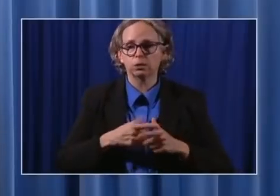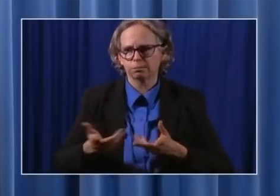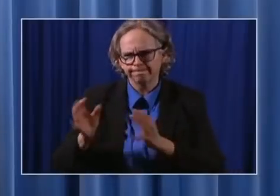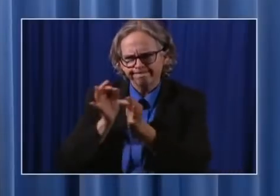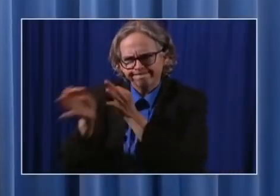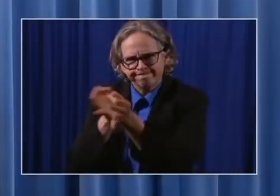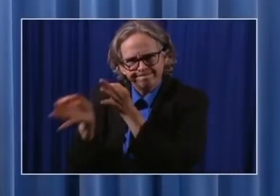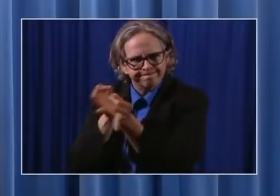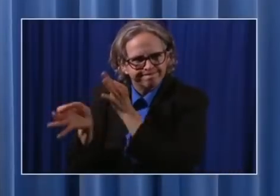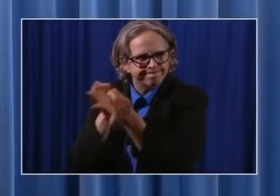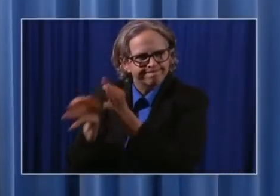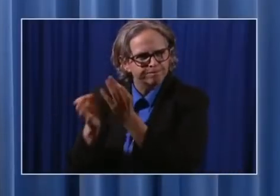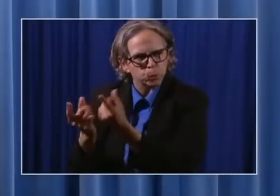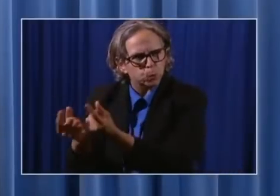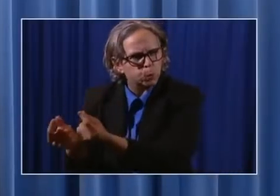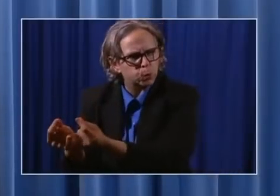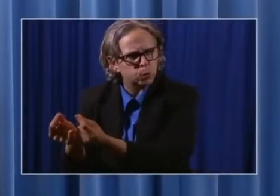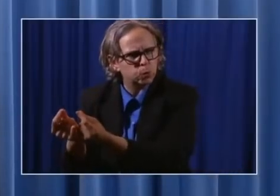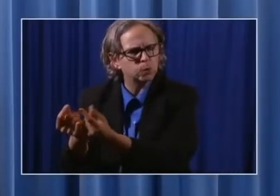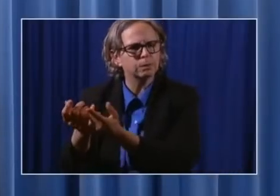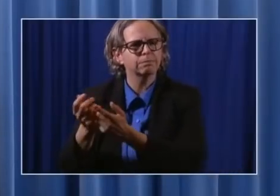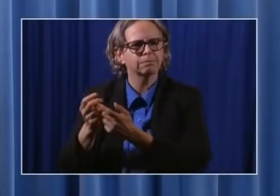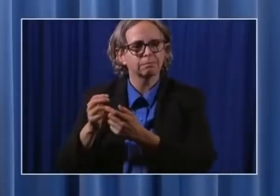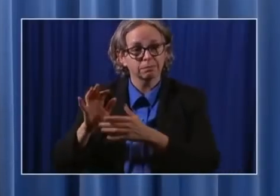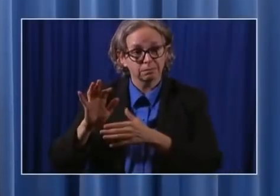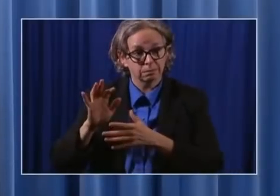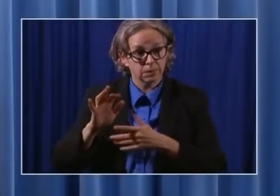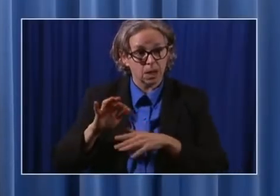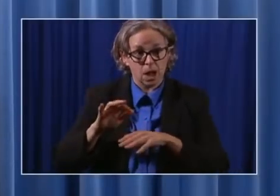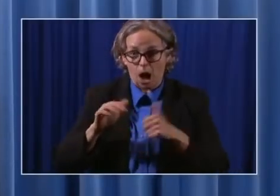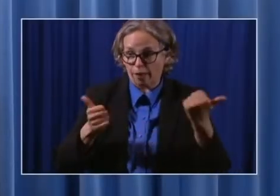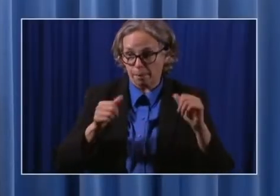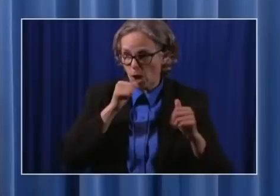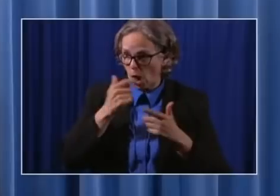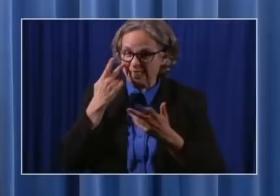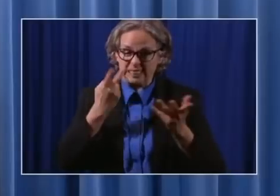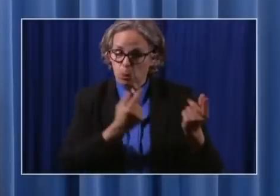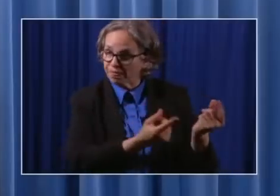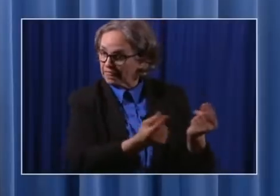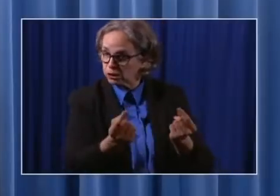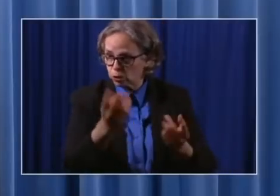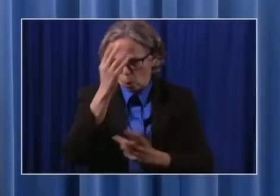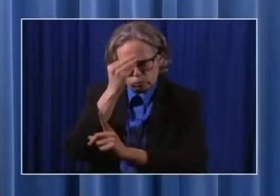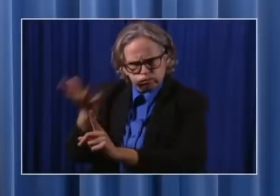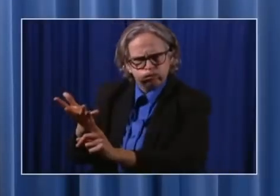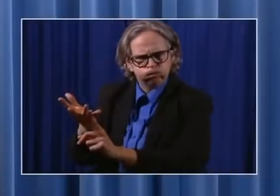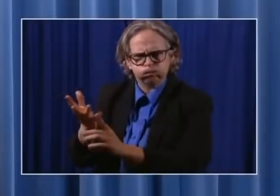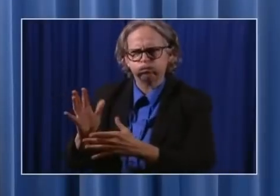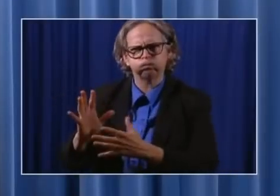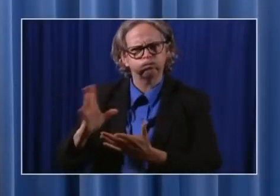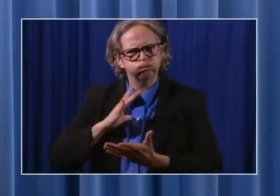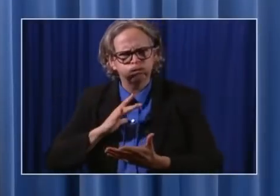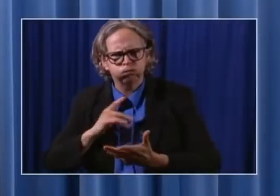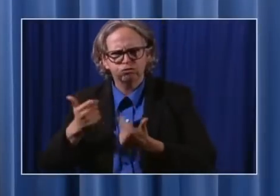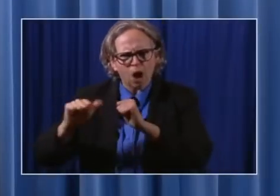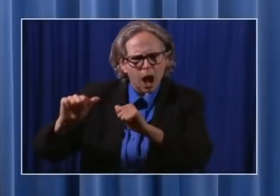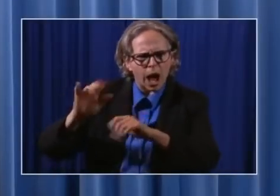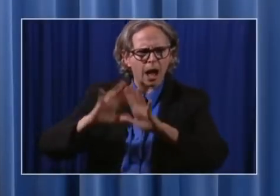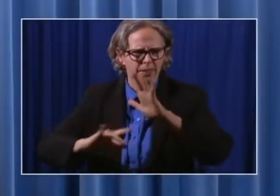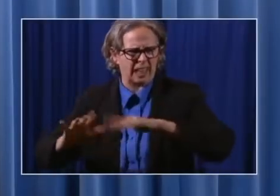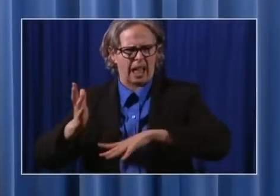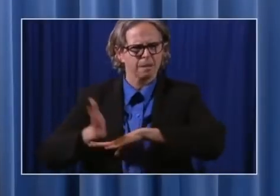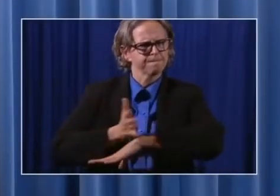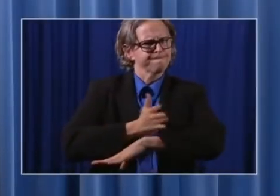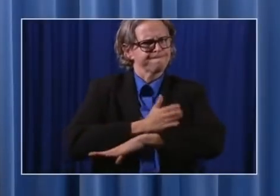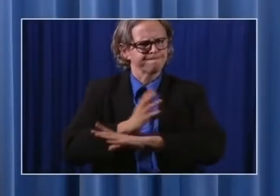share ideas that they have seen in other bars, particularly during this coronavirus when the distancing is so very, very